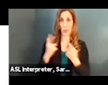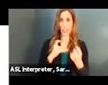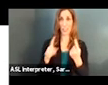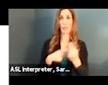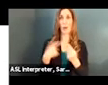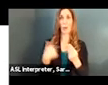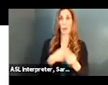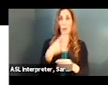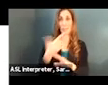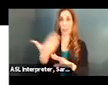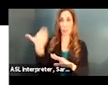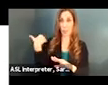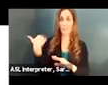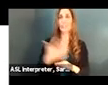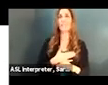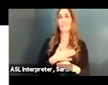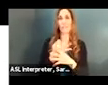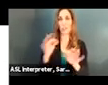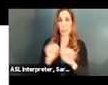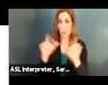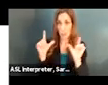said previously, feel free to put it in the chat.